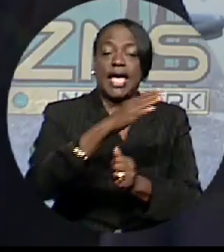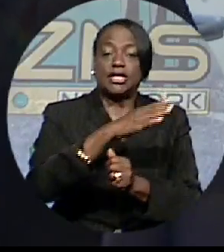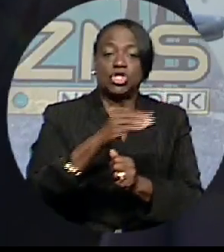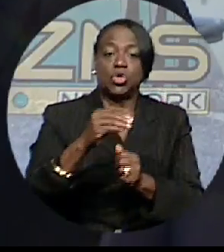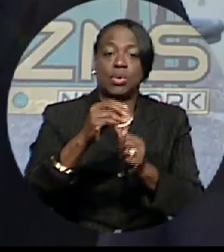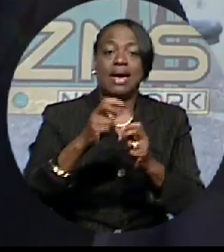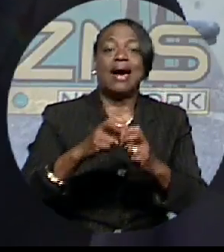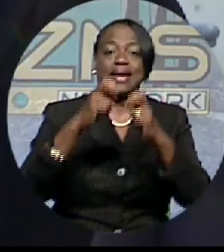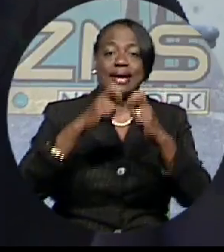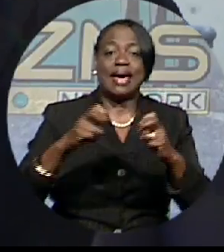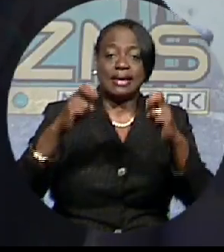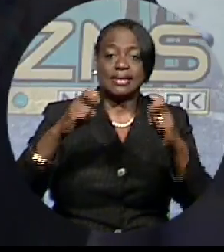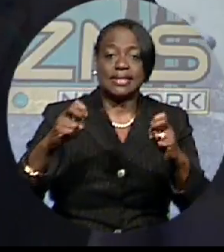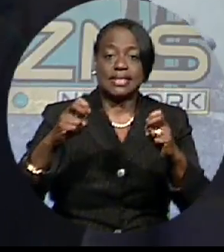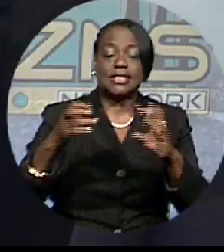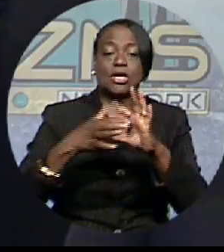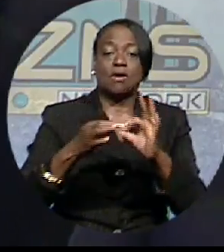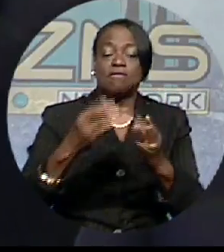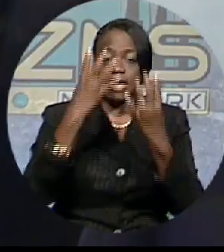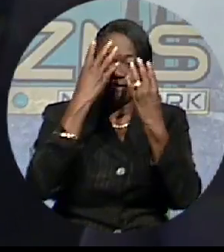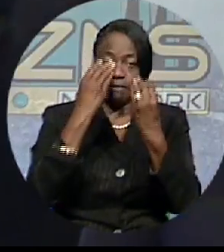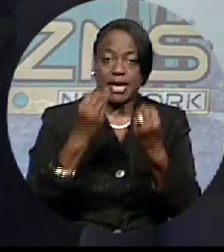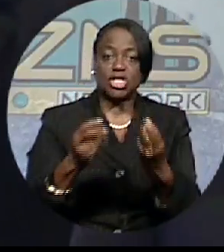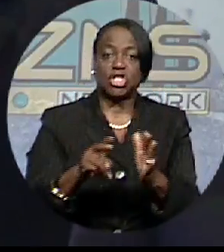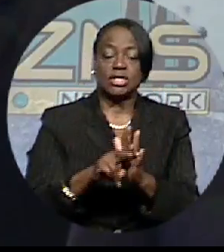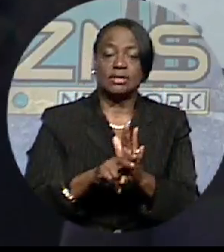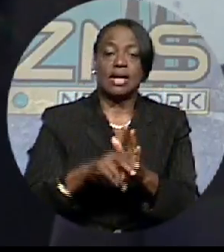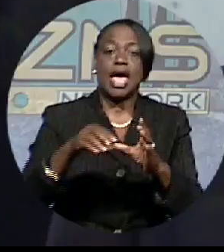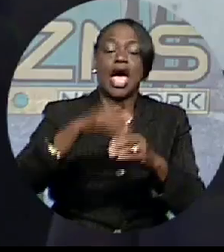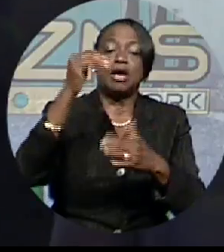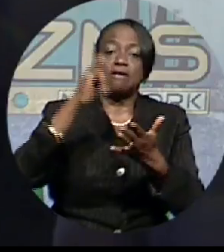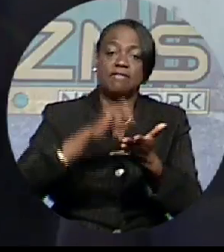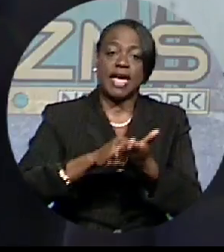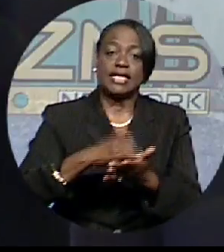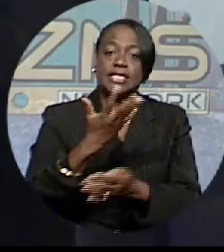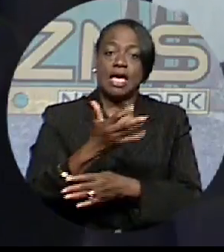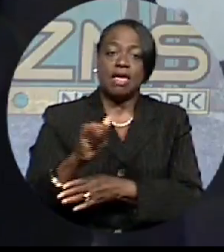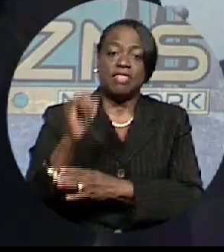the available evidence and information. And out of that, they will